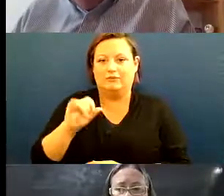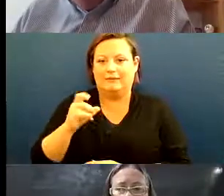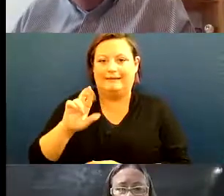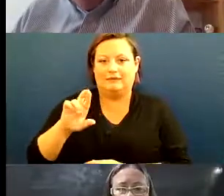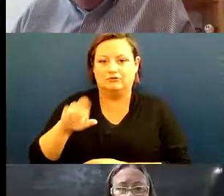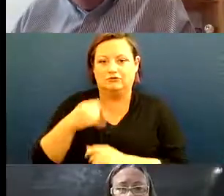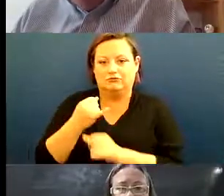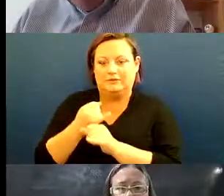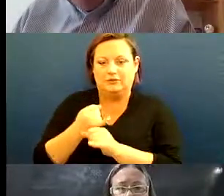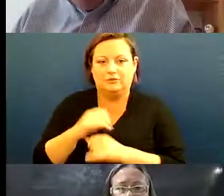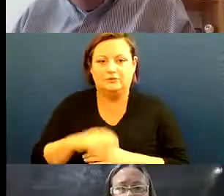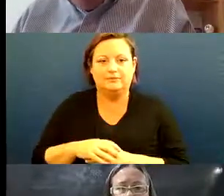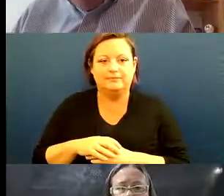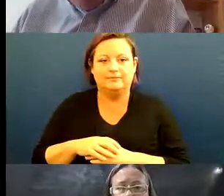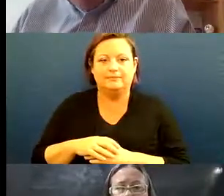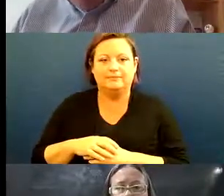Stuart was